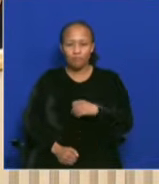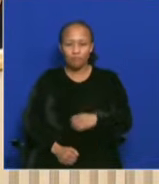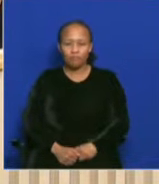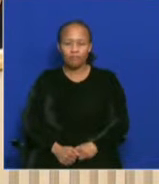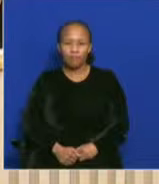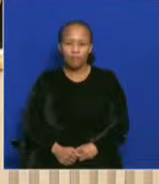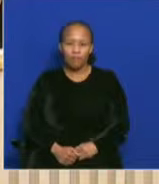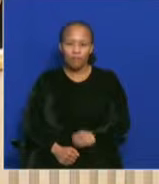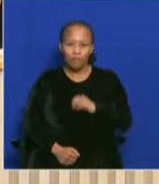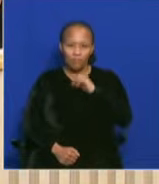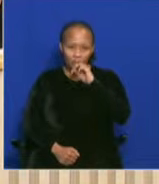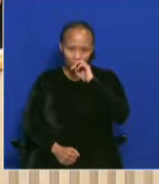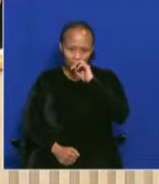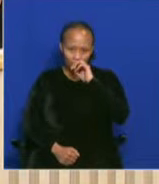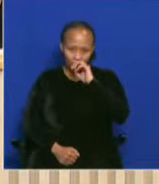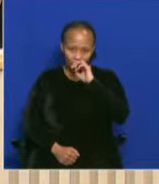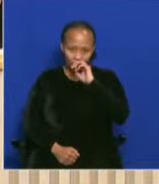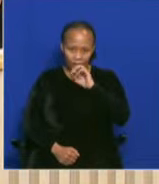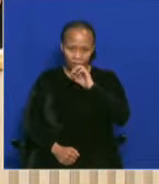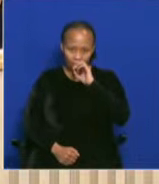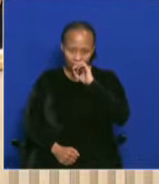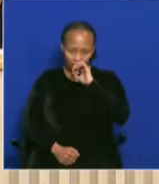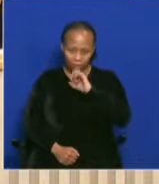And you'll see